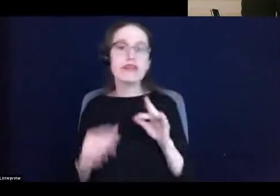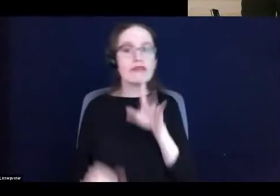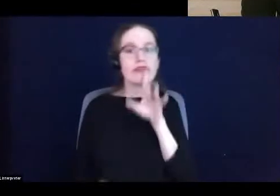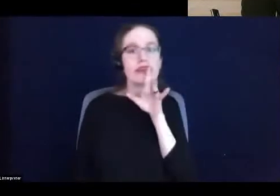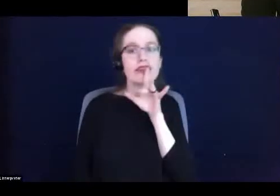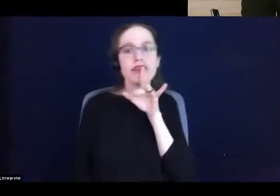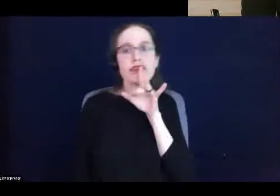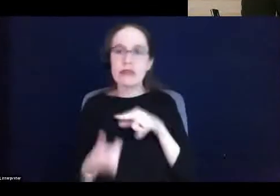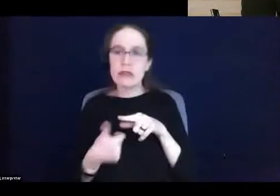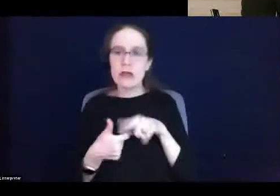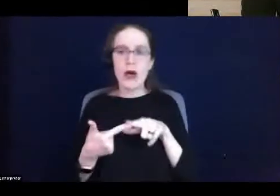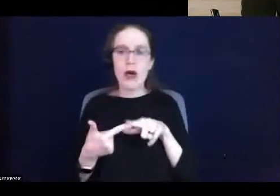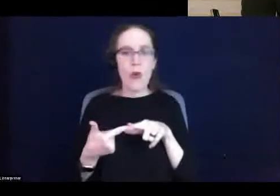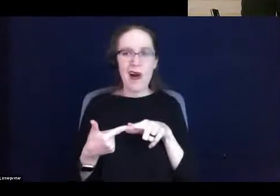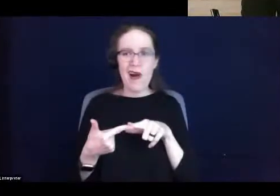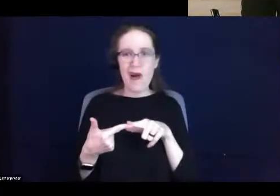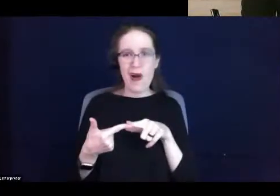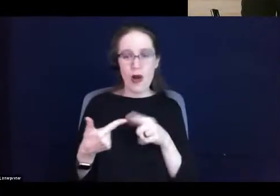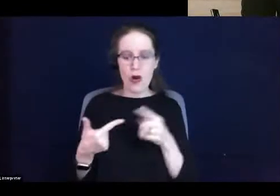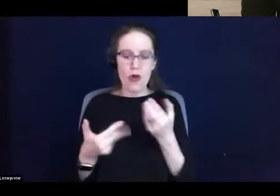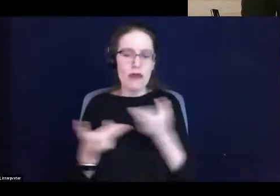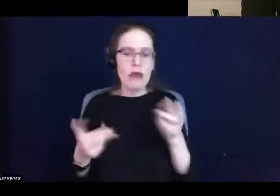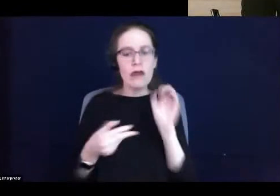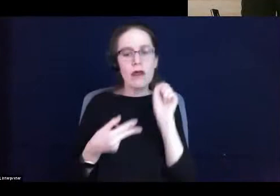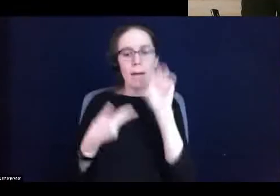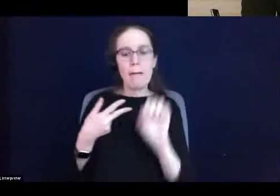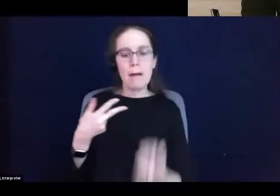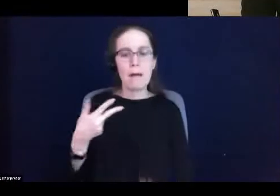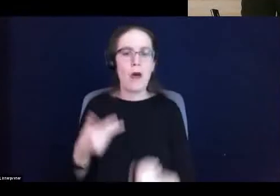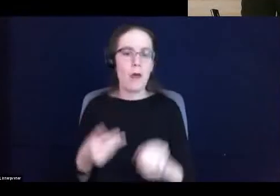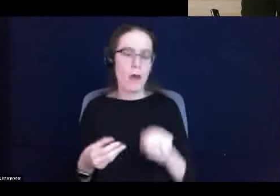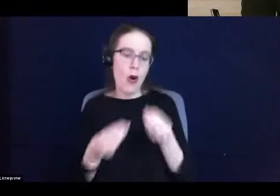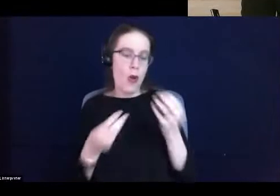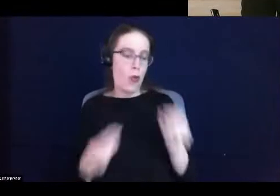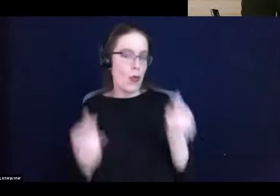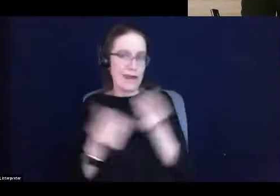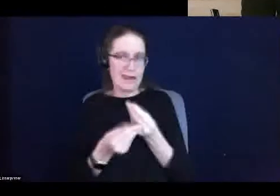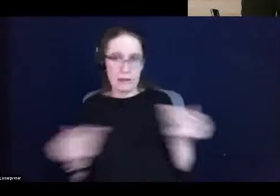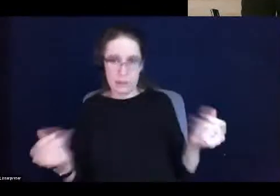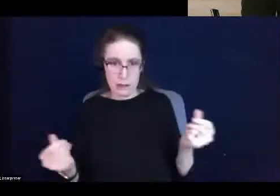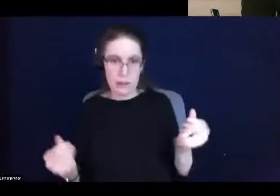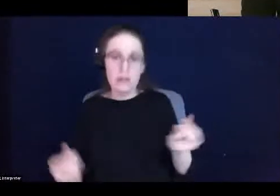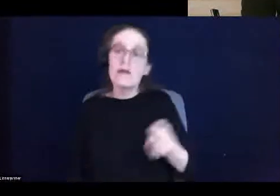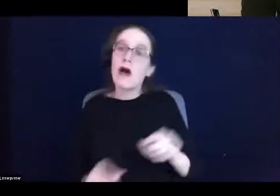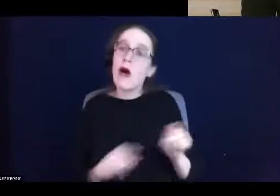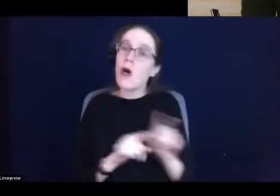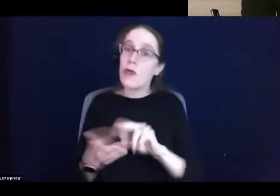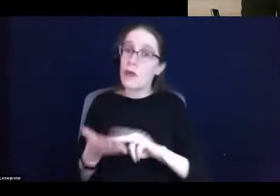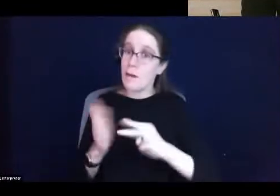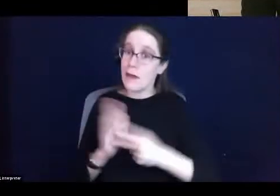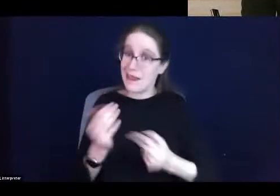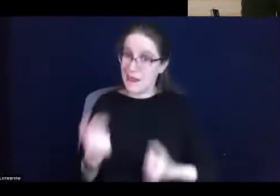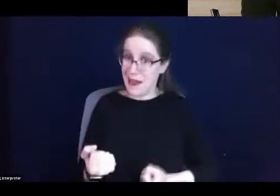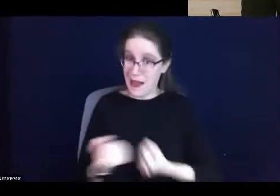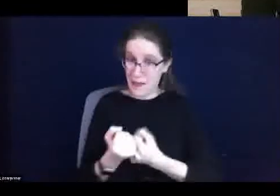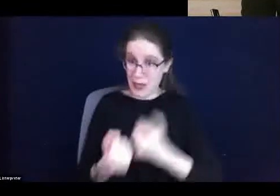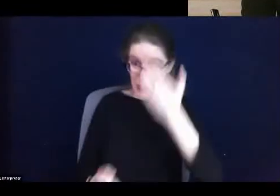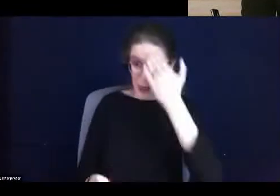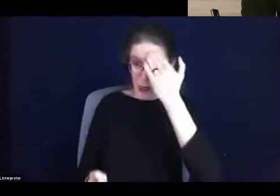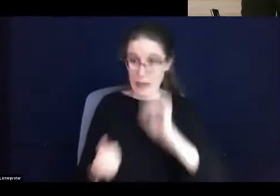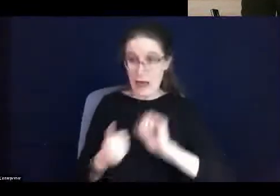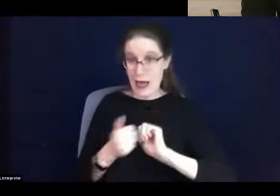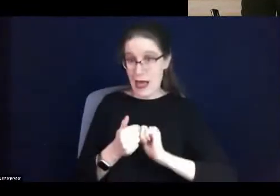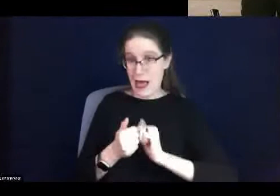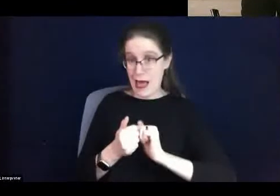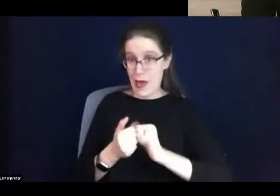resources or giving out quick solutions. It also means that the advocate knows how to discuss short and long-term healing and can